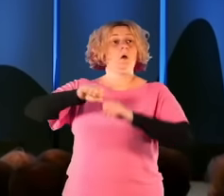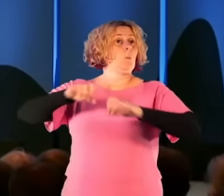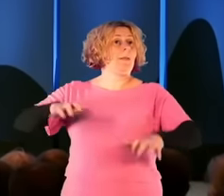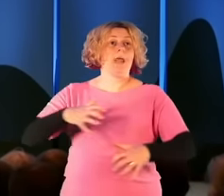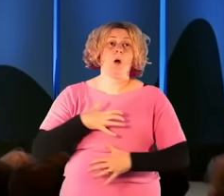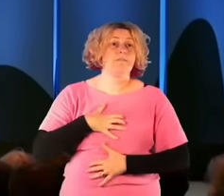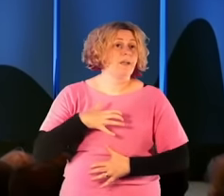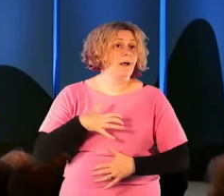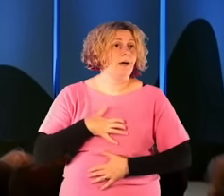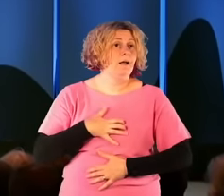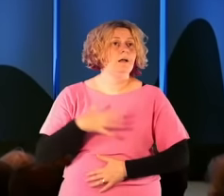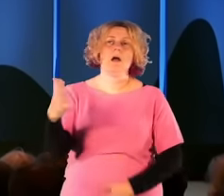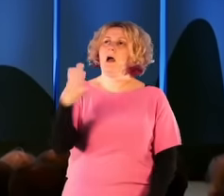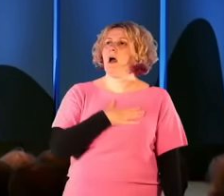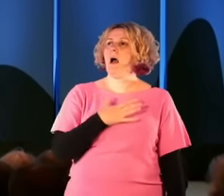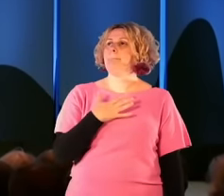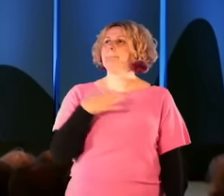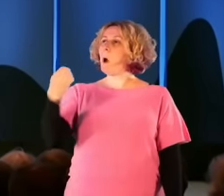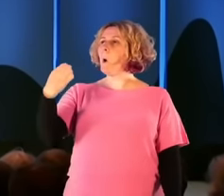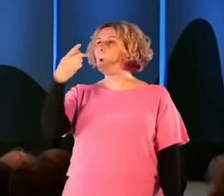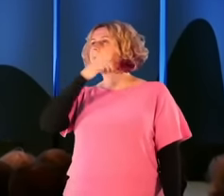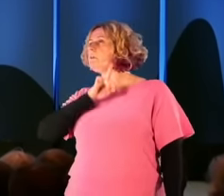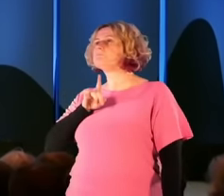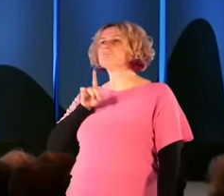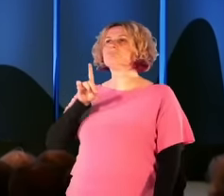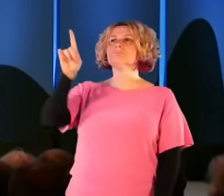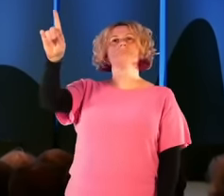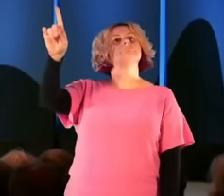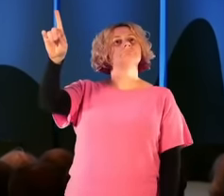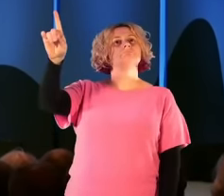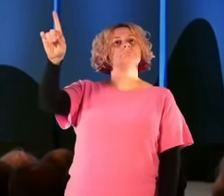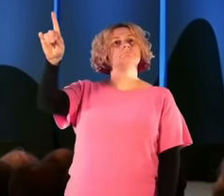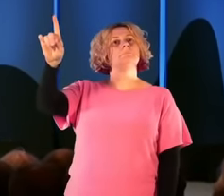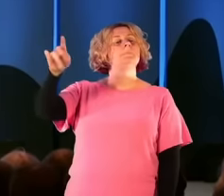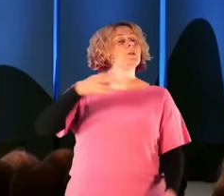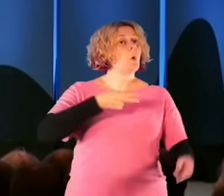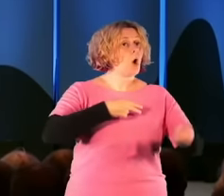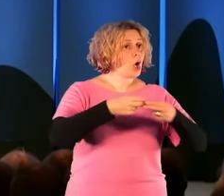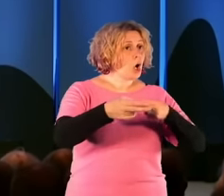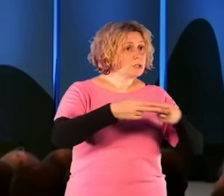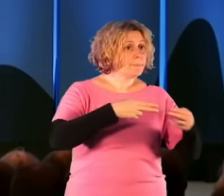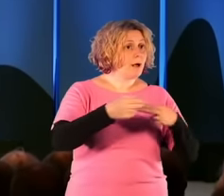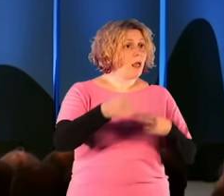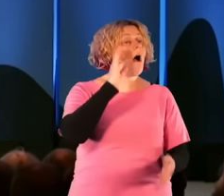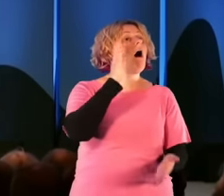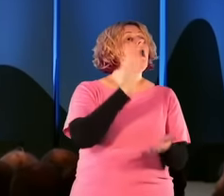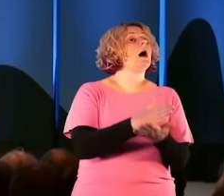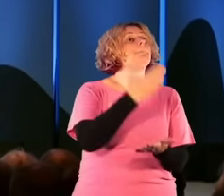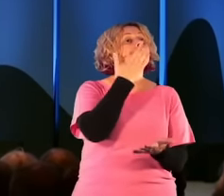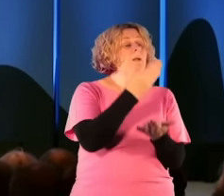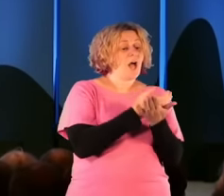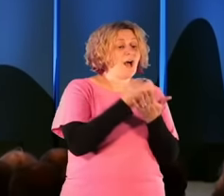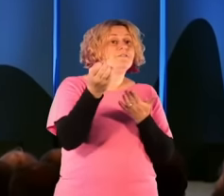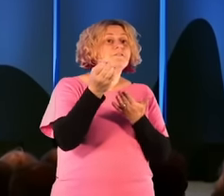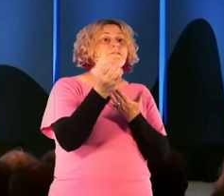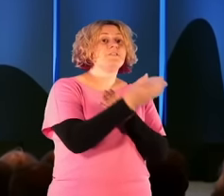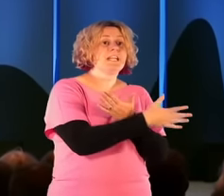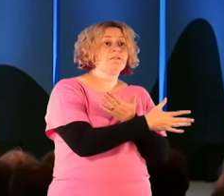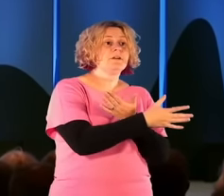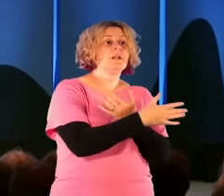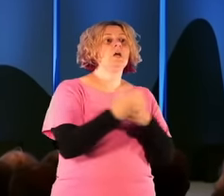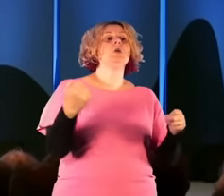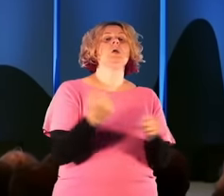I approach the eternal throne. See, the gospel is not just that you are forgiven, it's that you are made completely